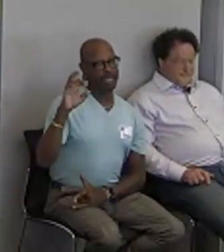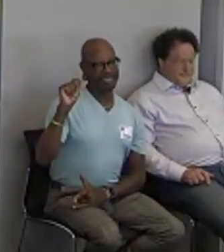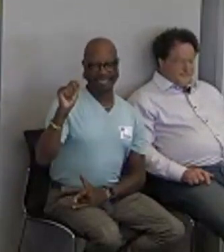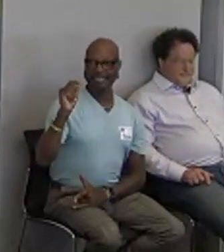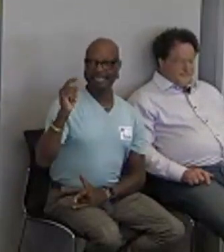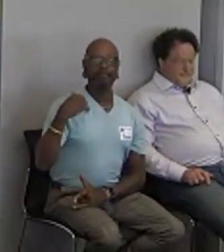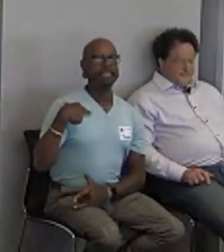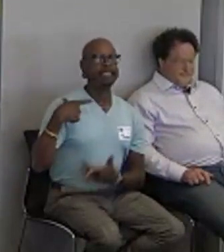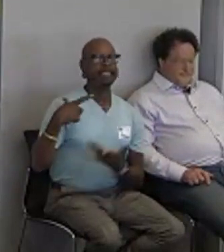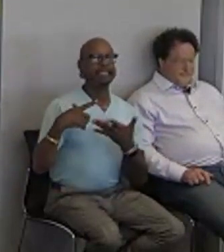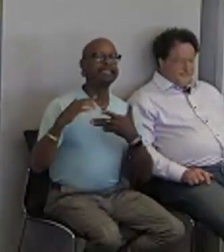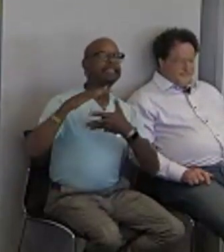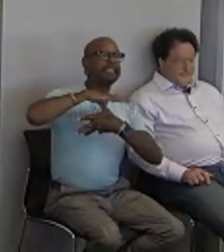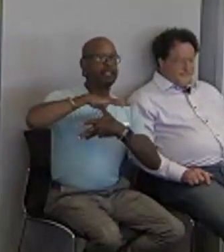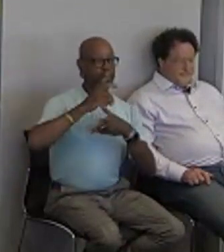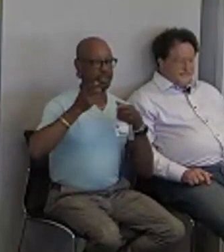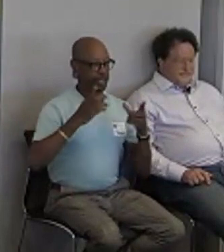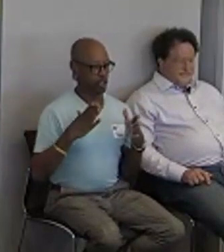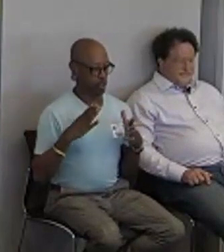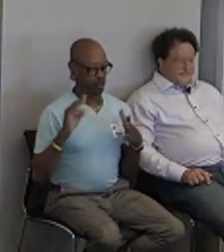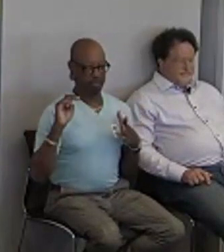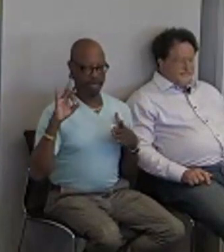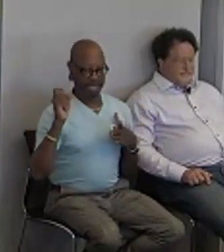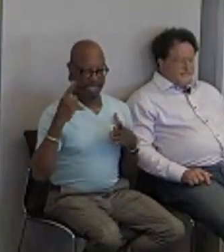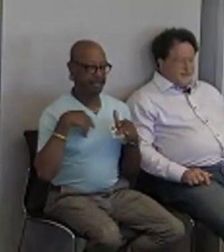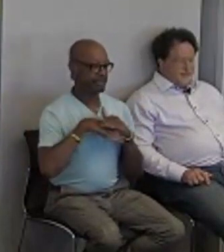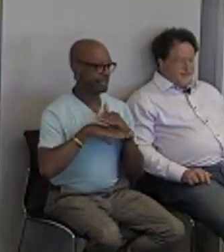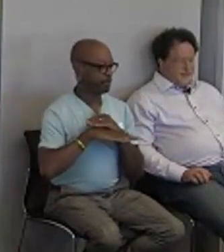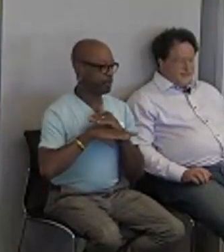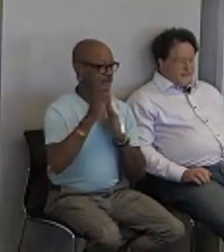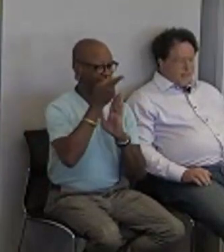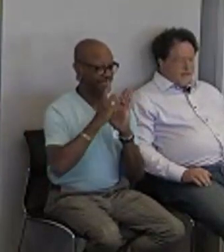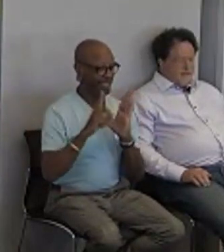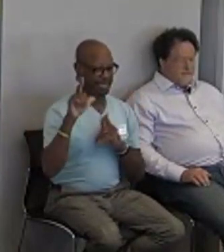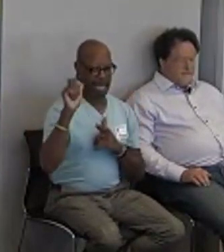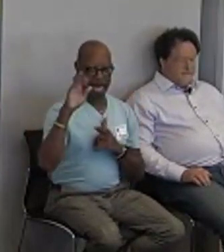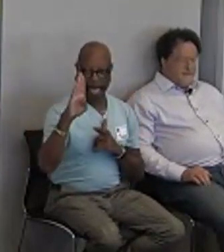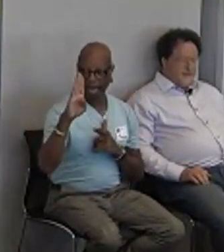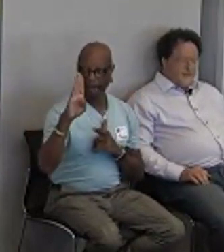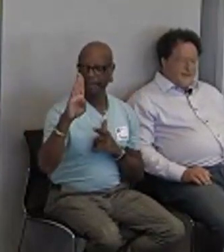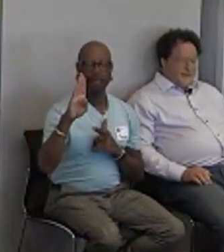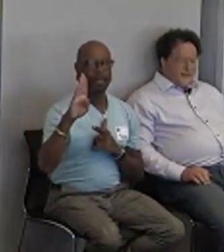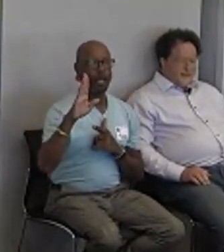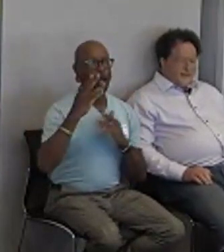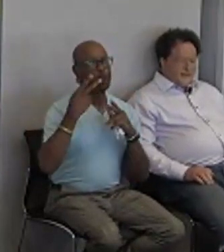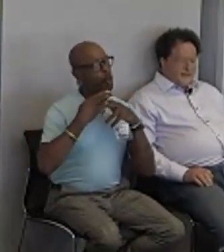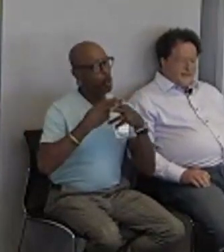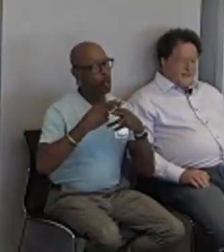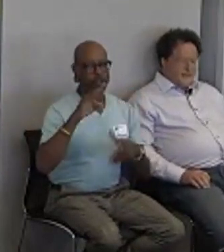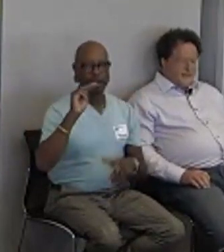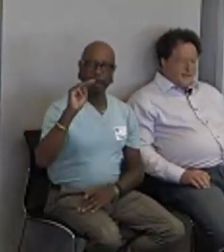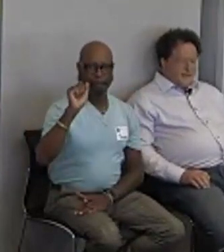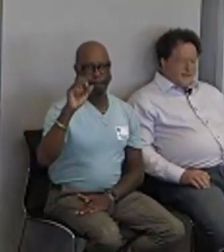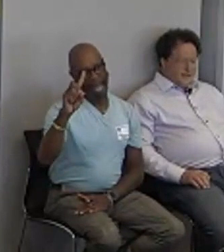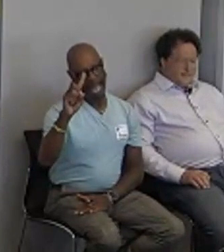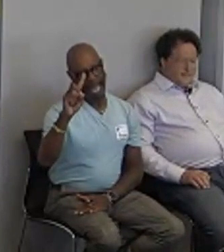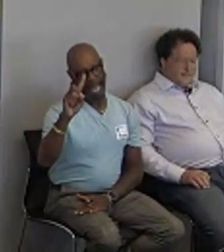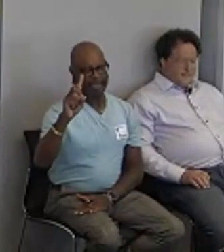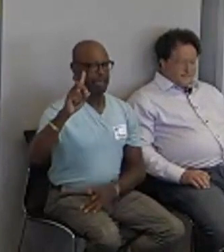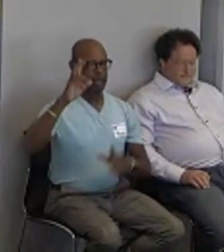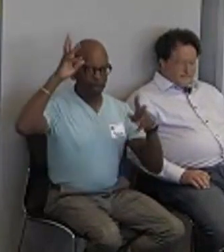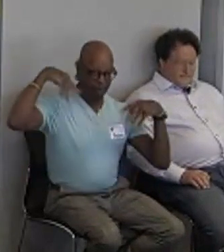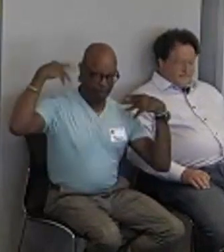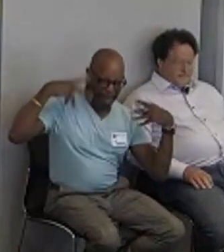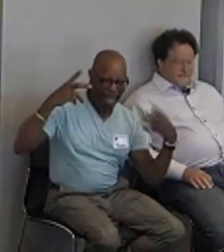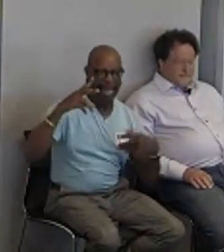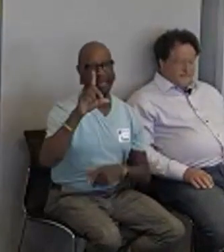Senior Director of the Media and Accessible Design Lab, otherwise known as the MAD Lab. Again, thank